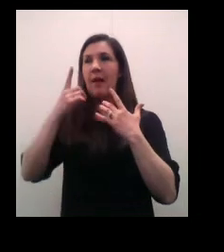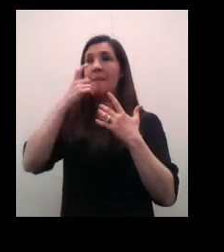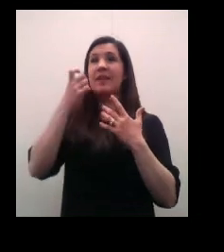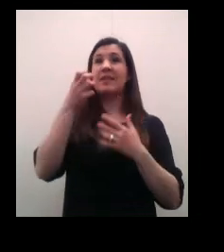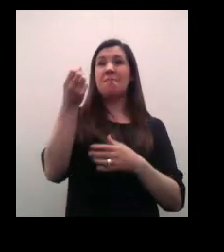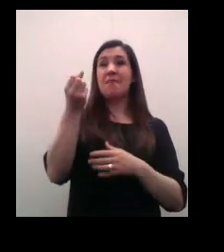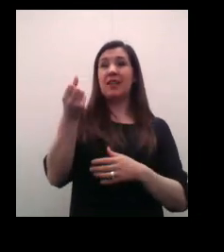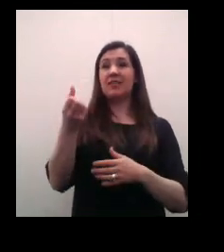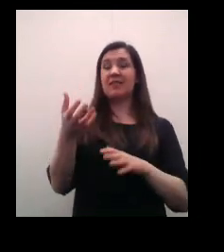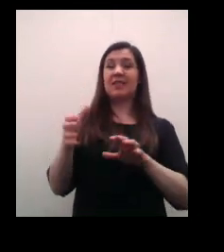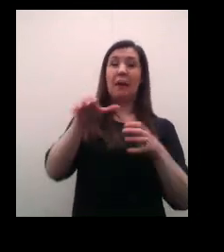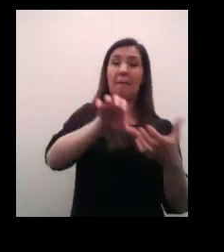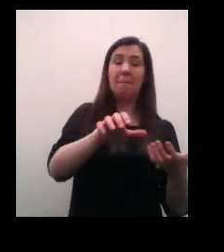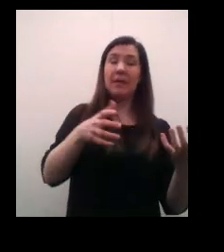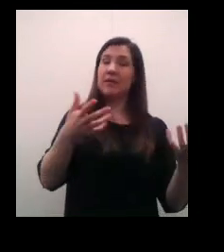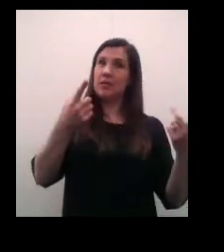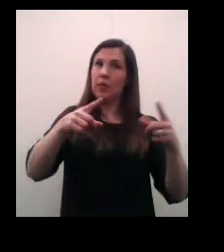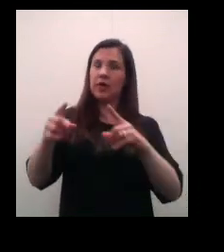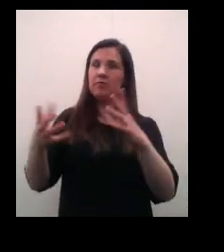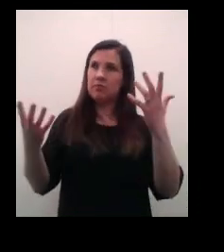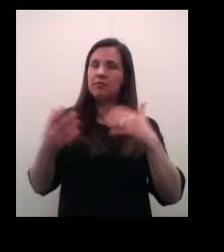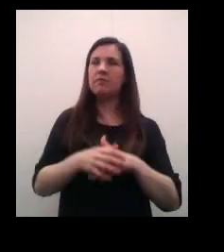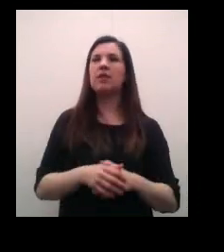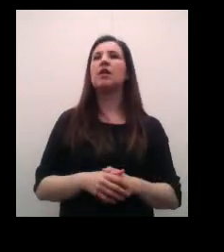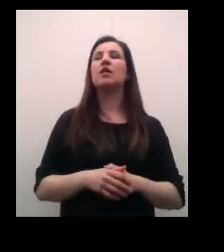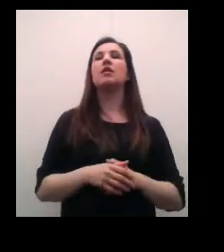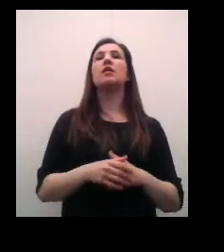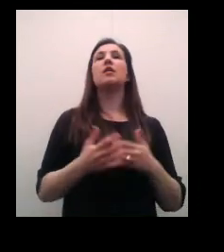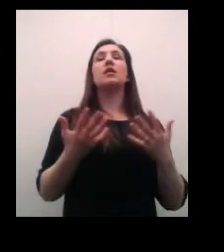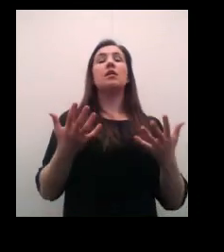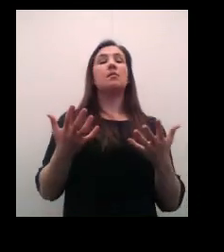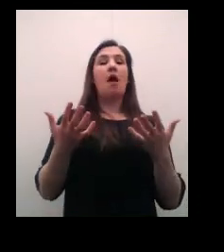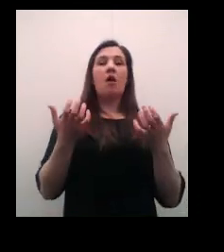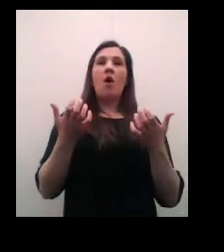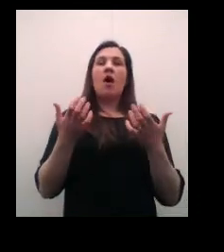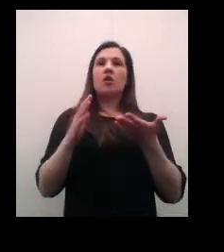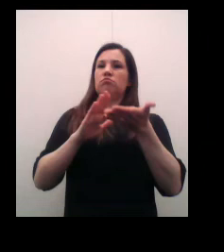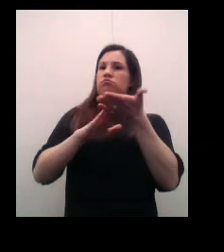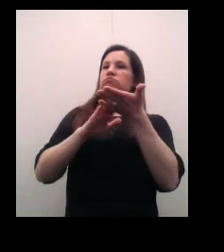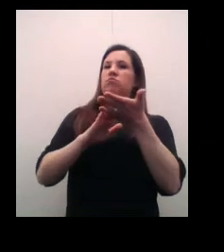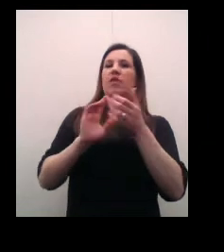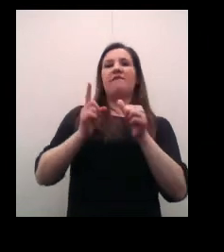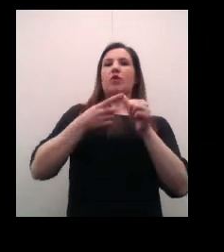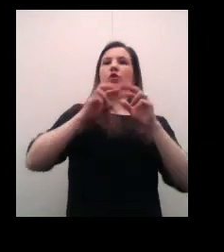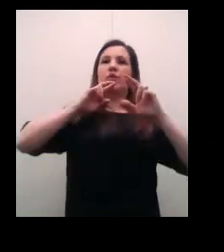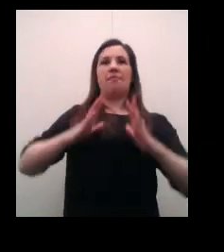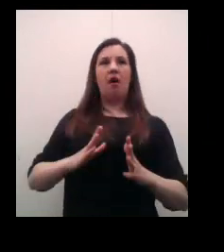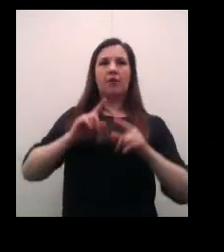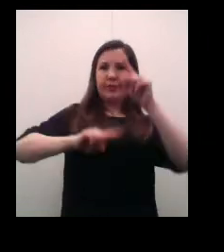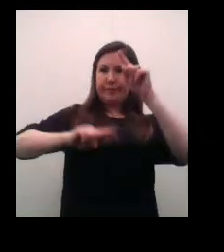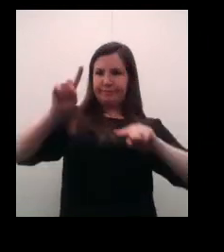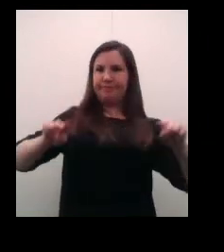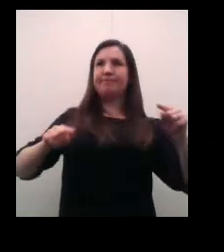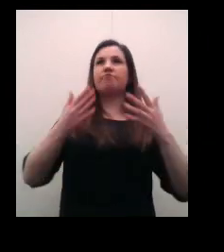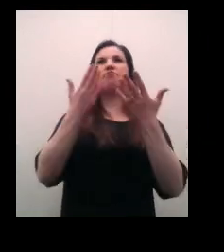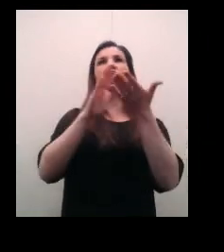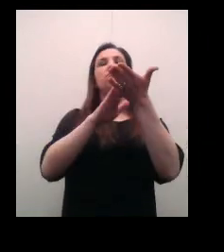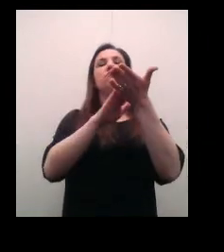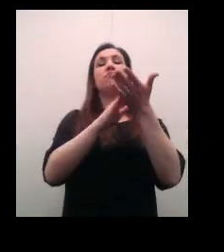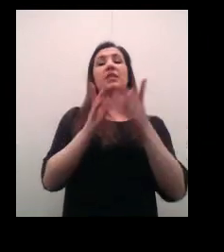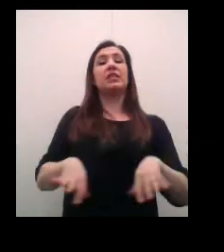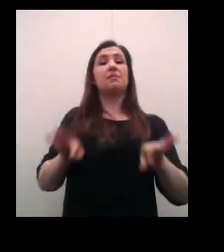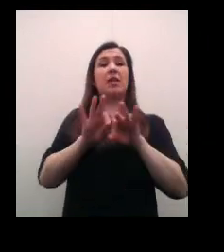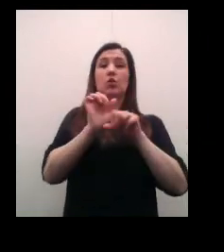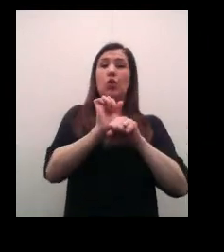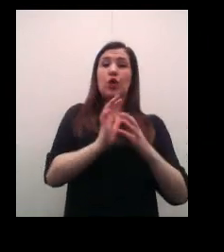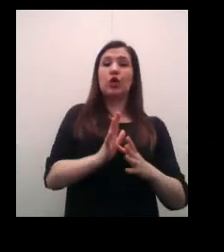milk that's going on. But I want to give a big shout out to all our first responders in the various forms, but also the essential workers like those